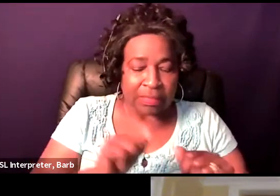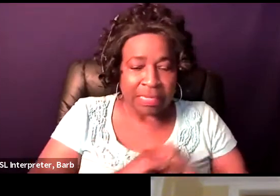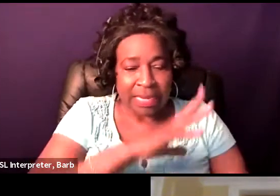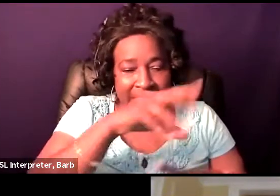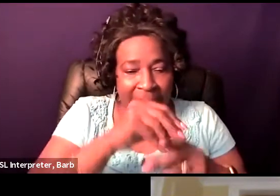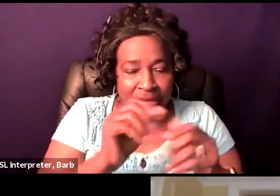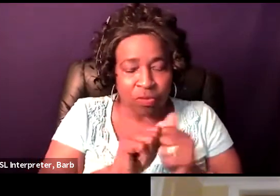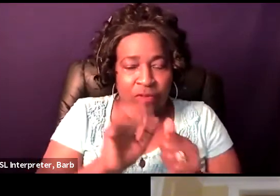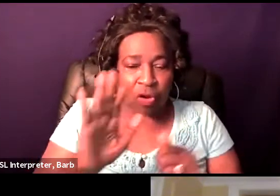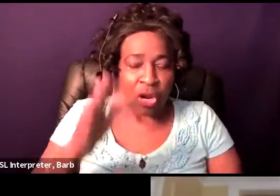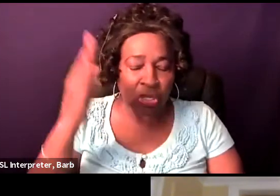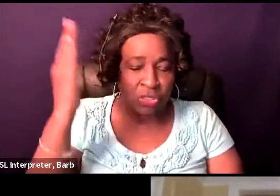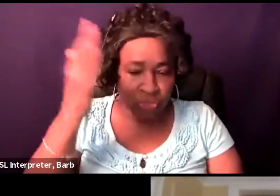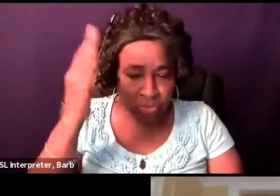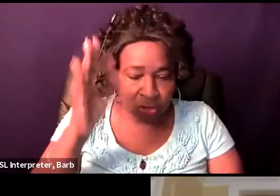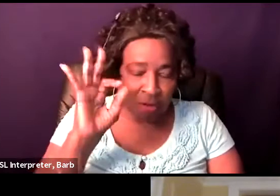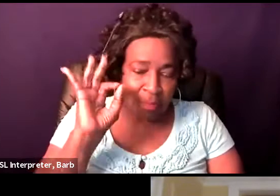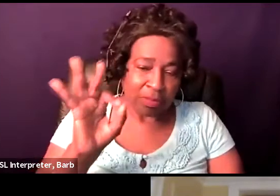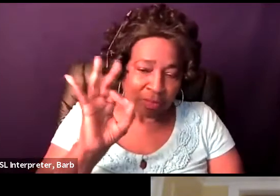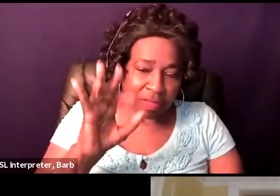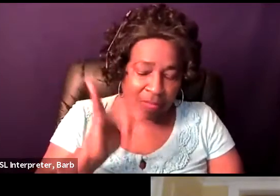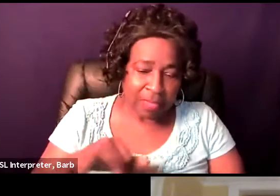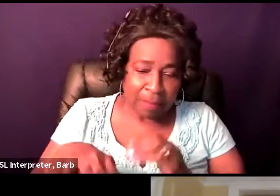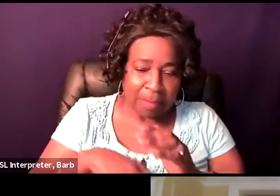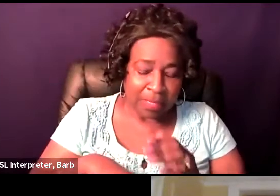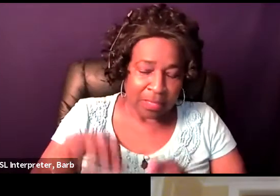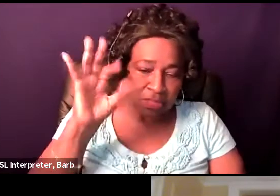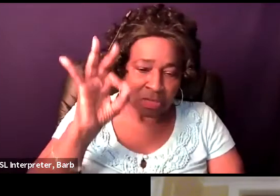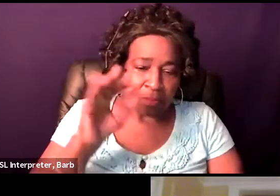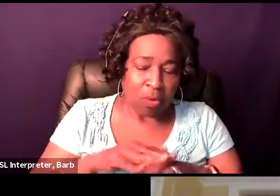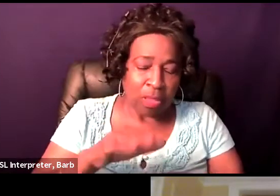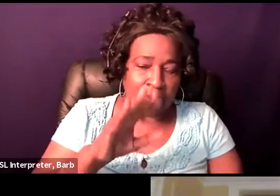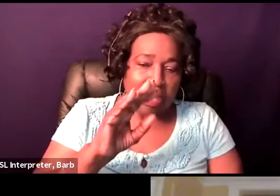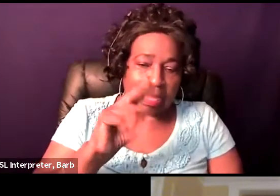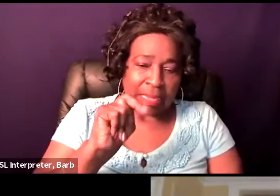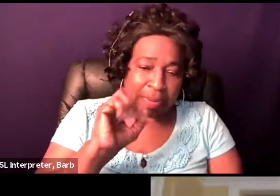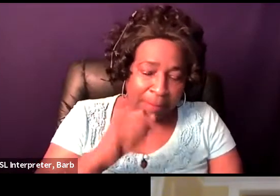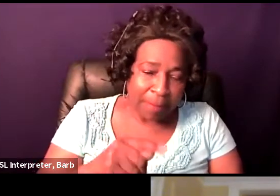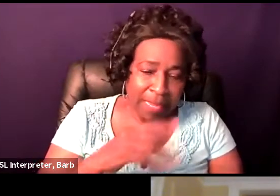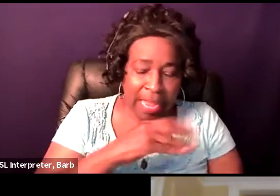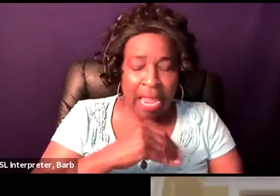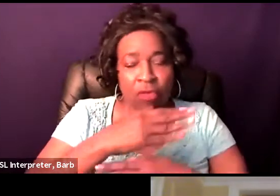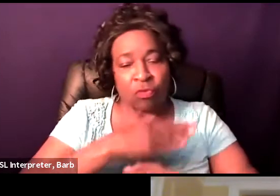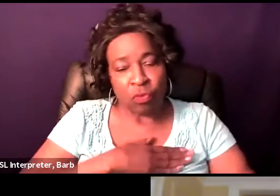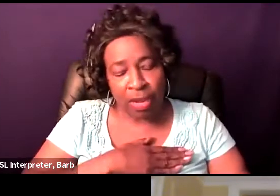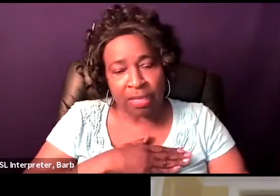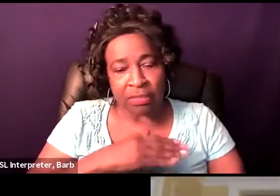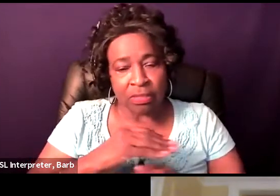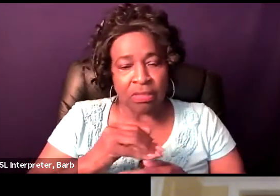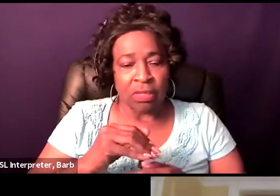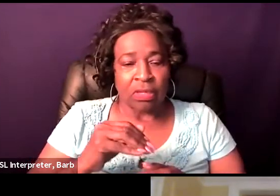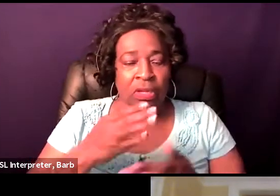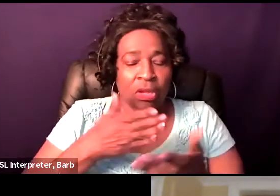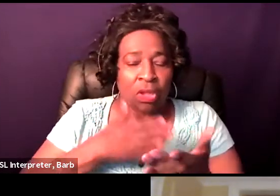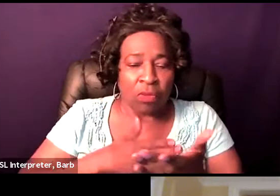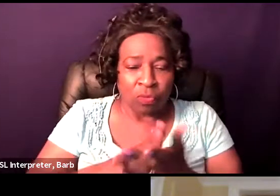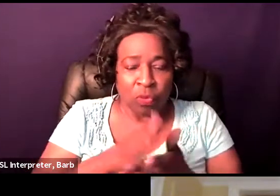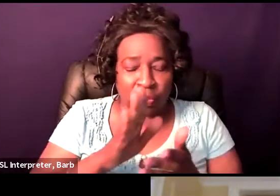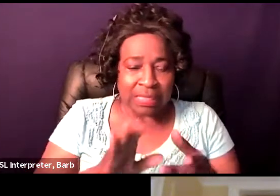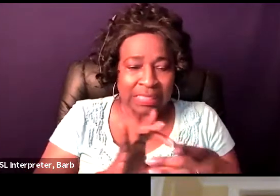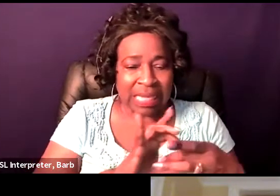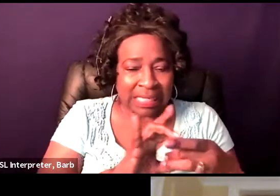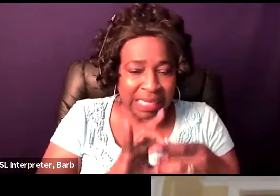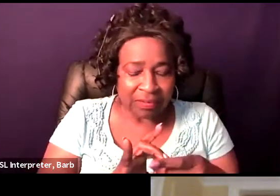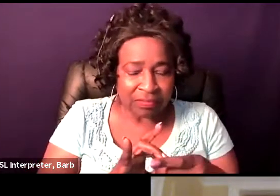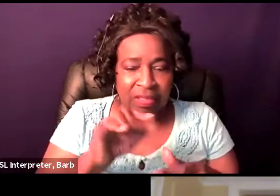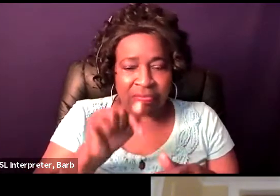with her sermon, which is basically a sermon on naps and rest, was through this connectivity. So there's